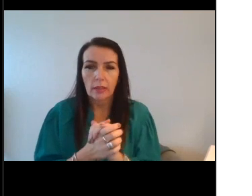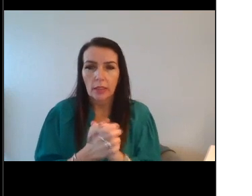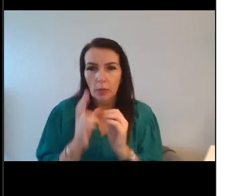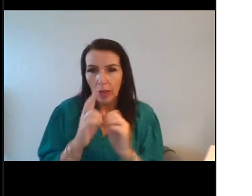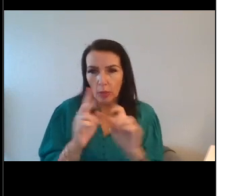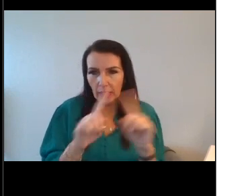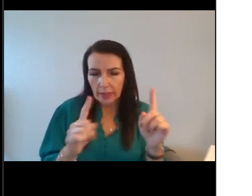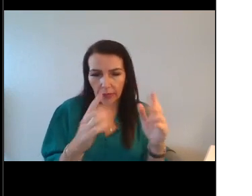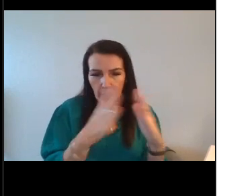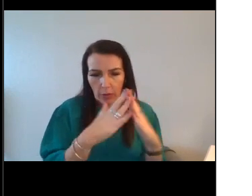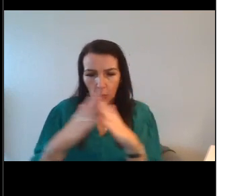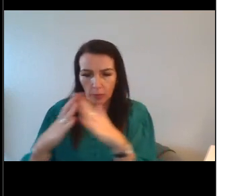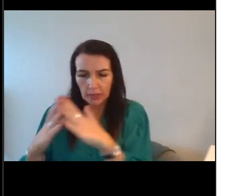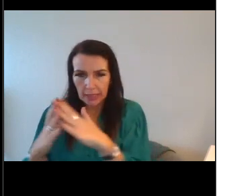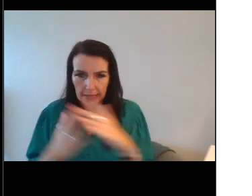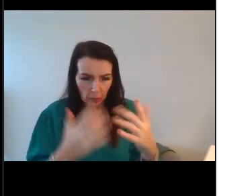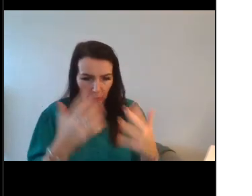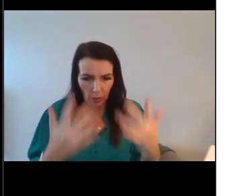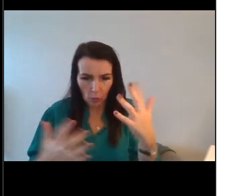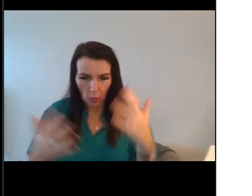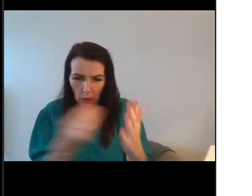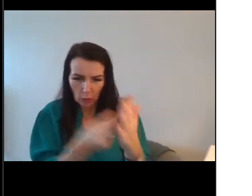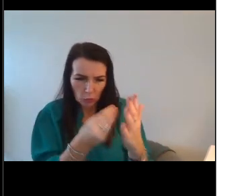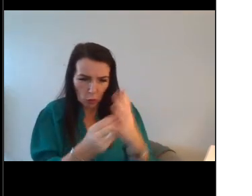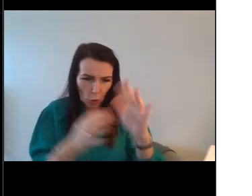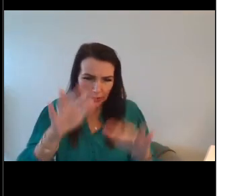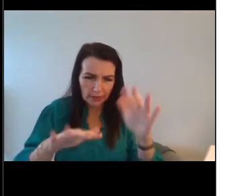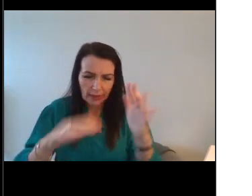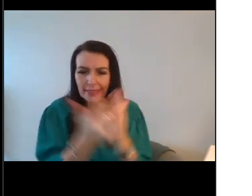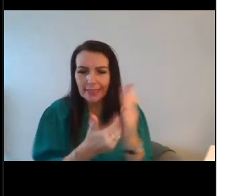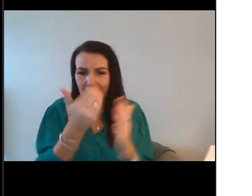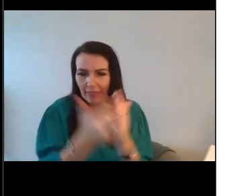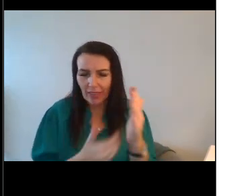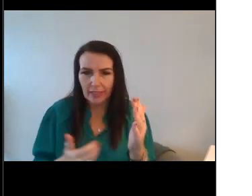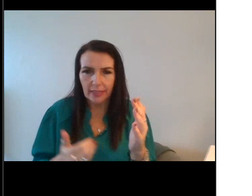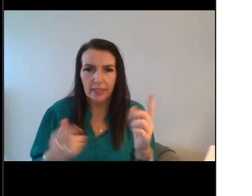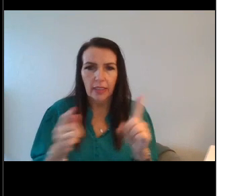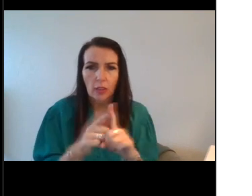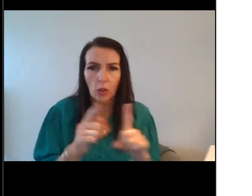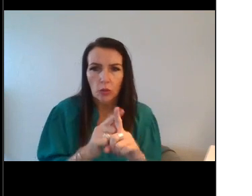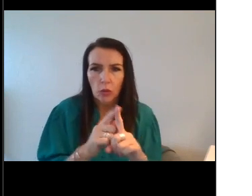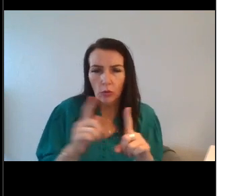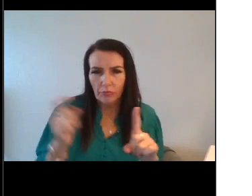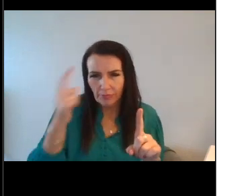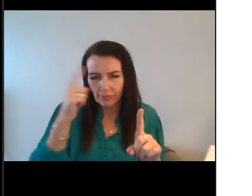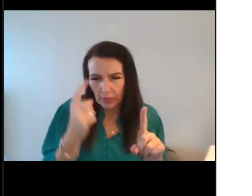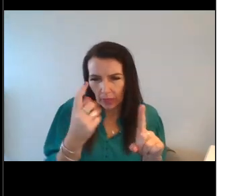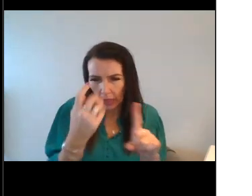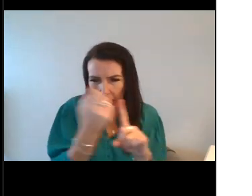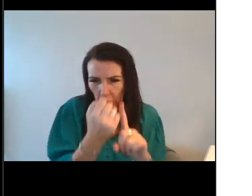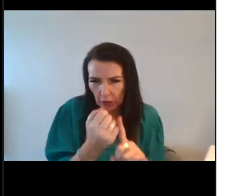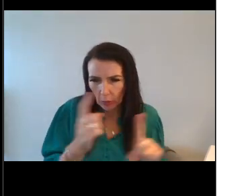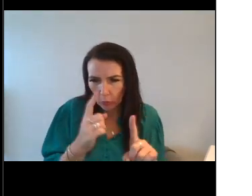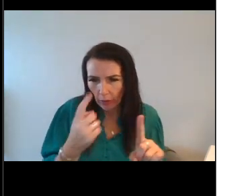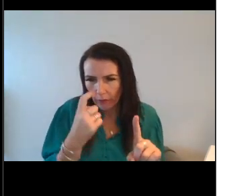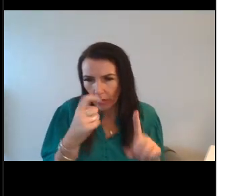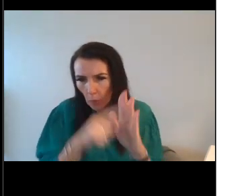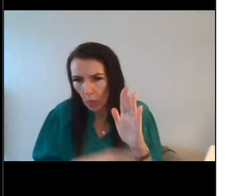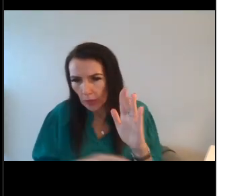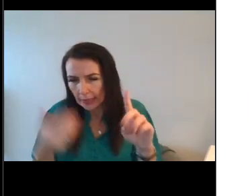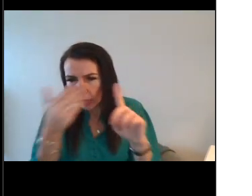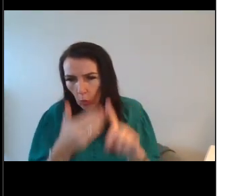properties to help estimate potential costs and savings and identify an optimal pathway forward for achieving whatever the intended policy goal is.